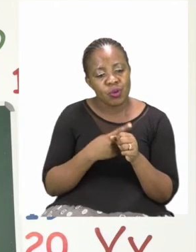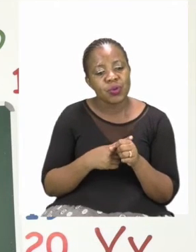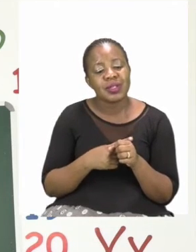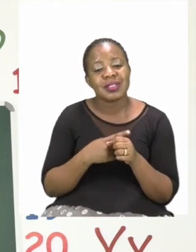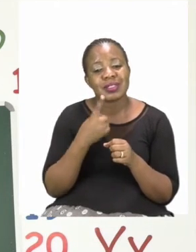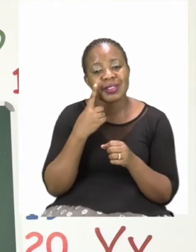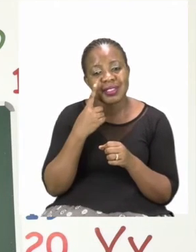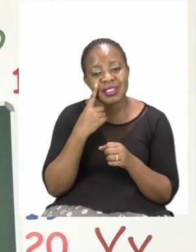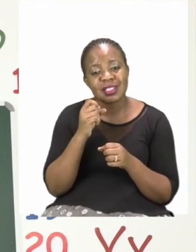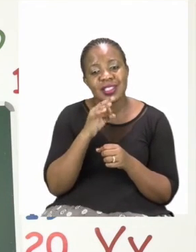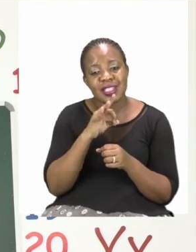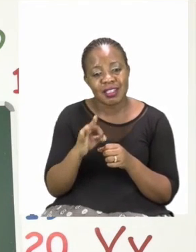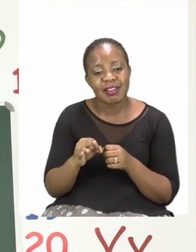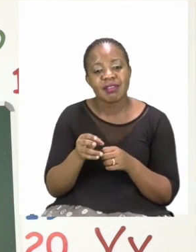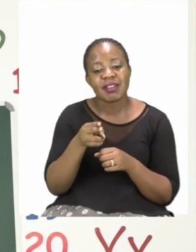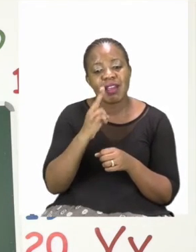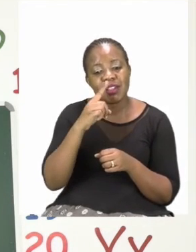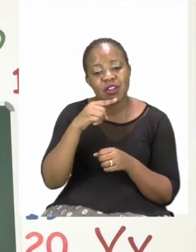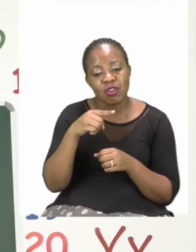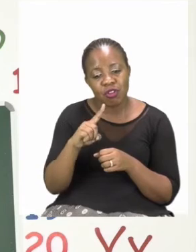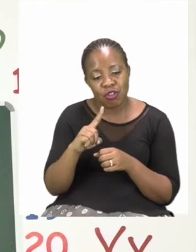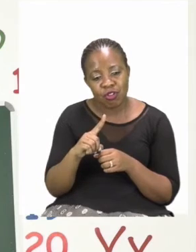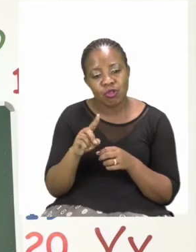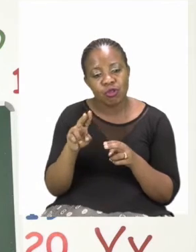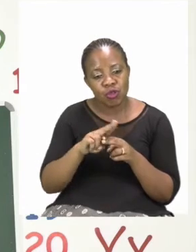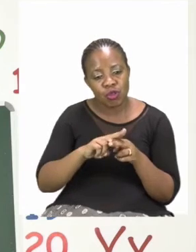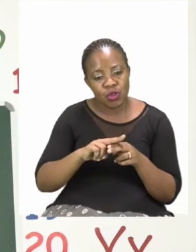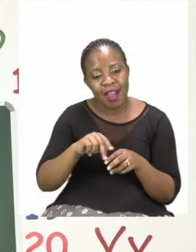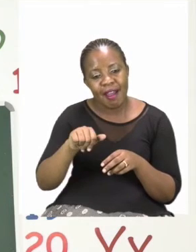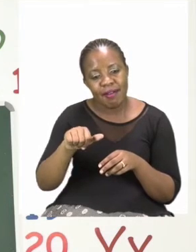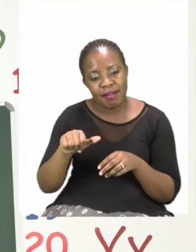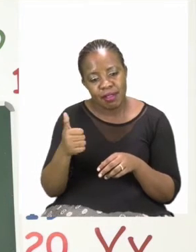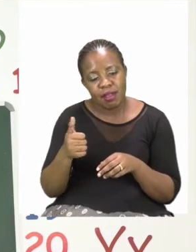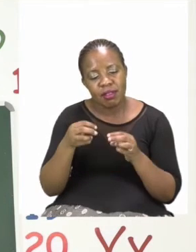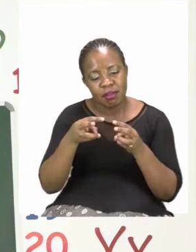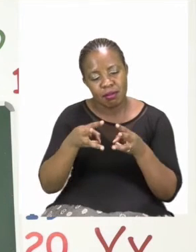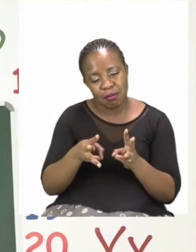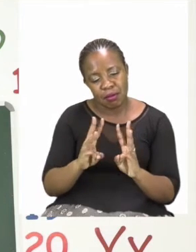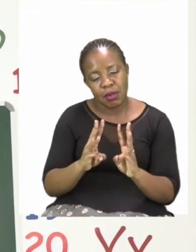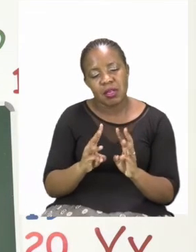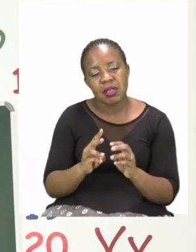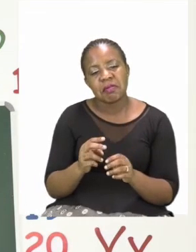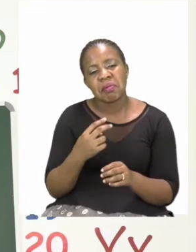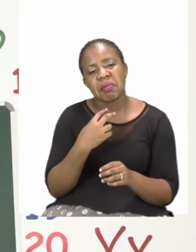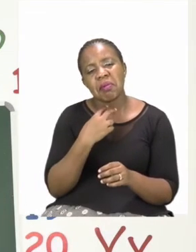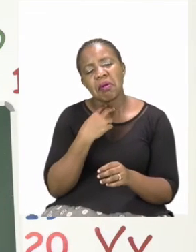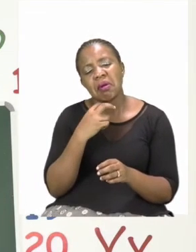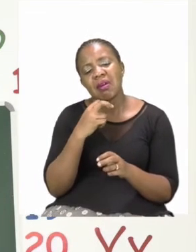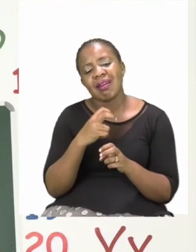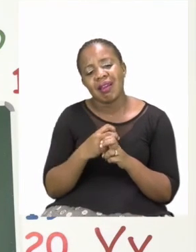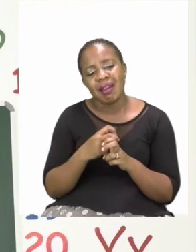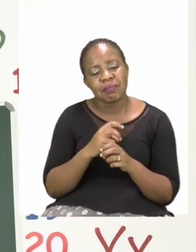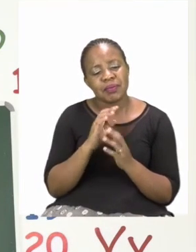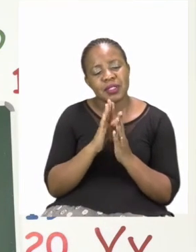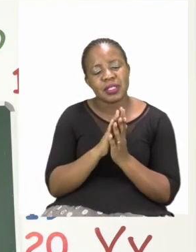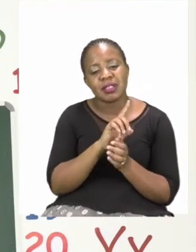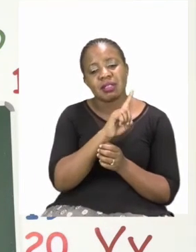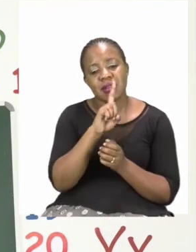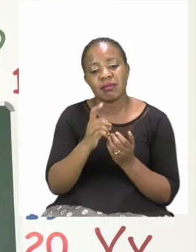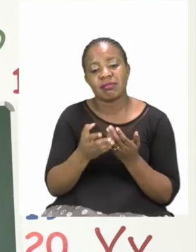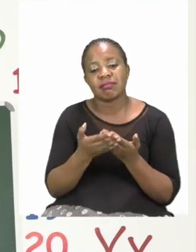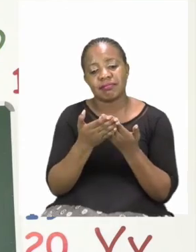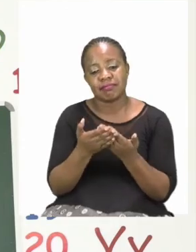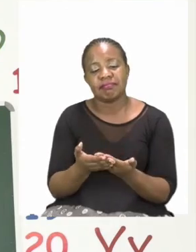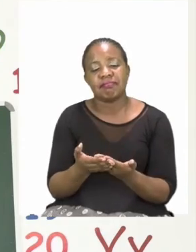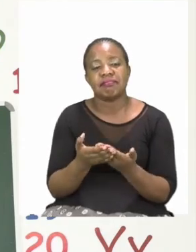way. And if you don't understand, don't worry, you can always ask for help. I will see you soon